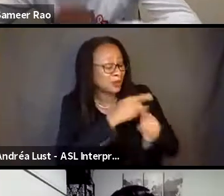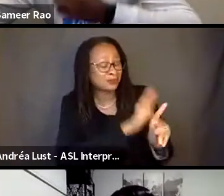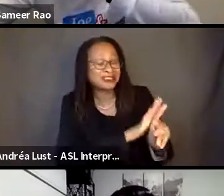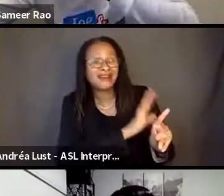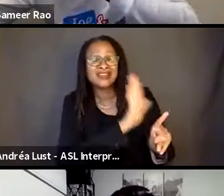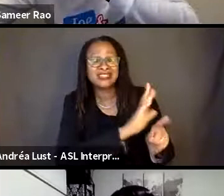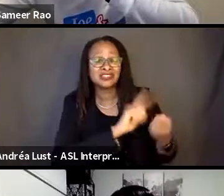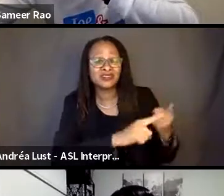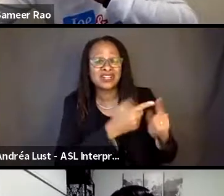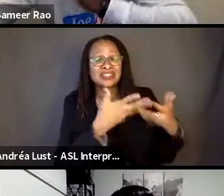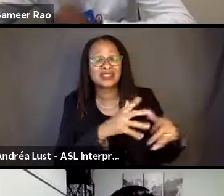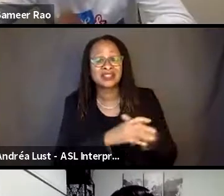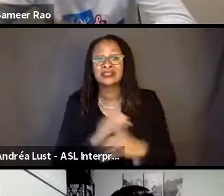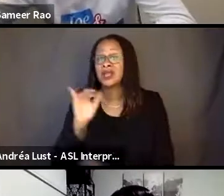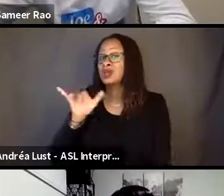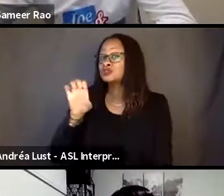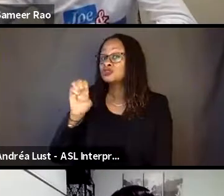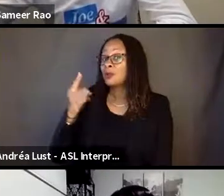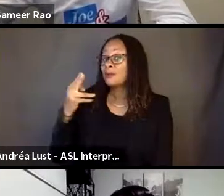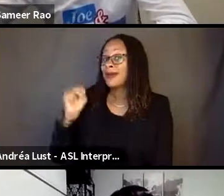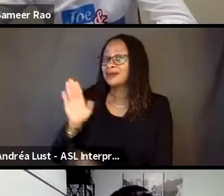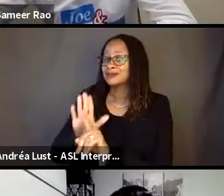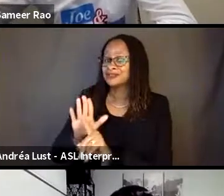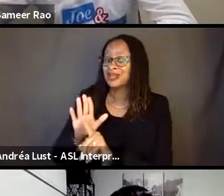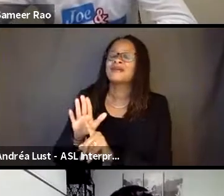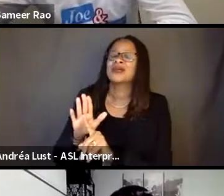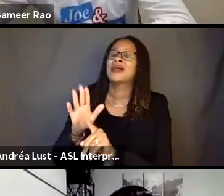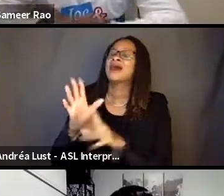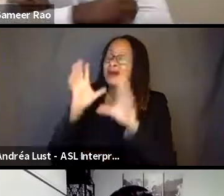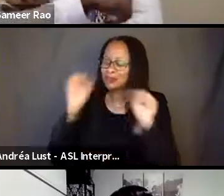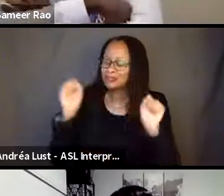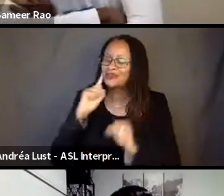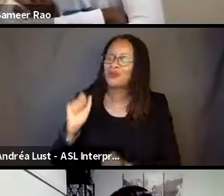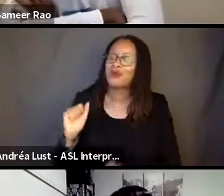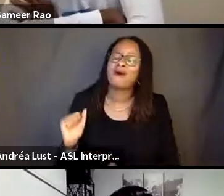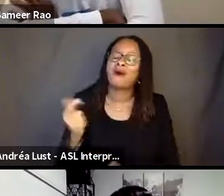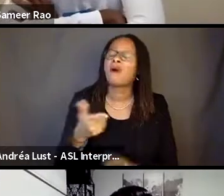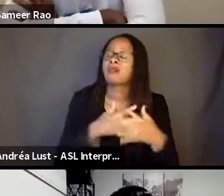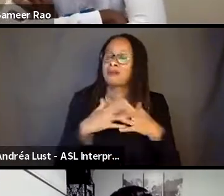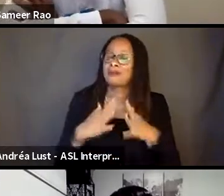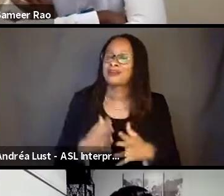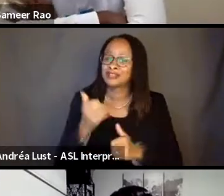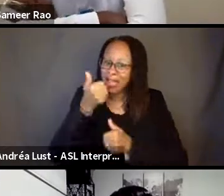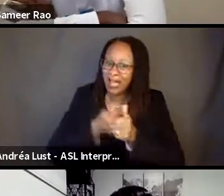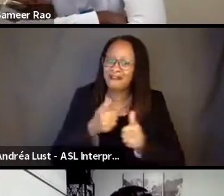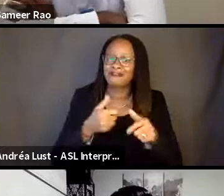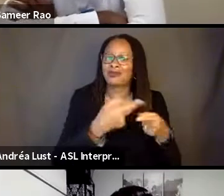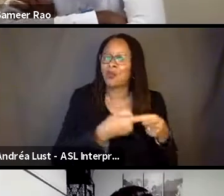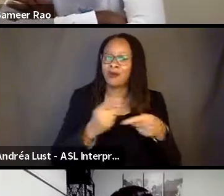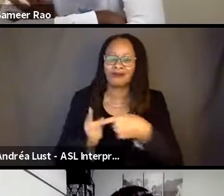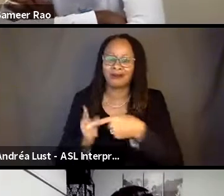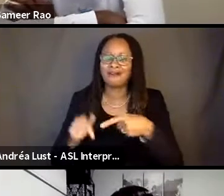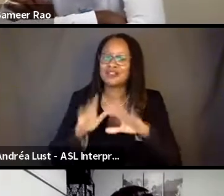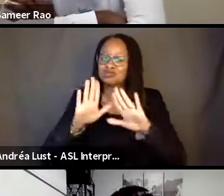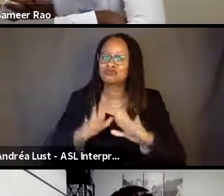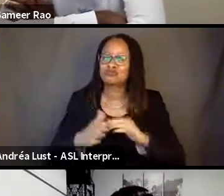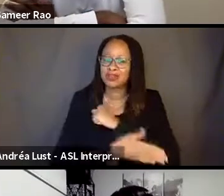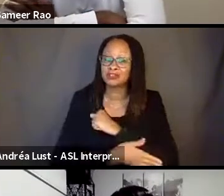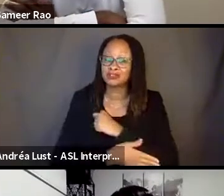president for all Americans in every corner of this great country. Times are